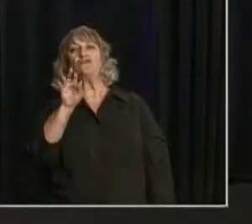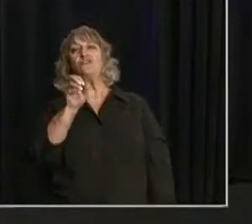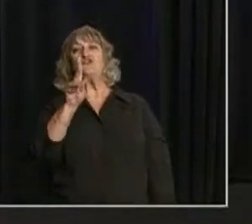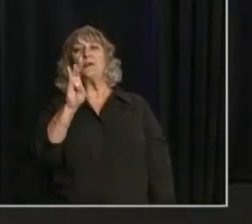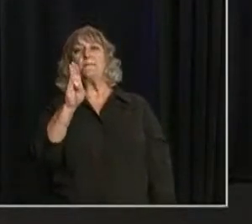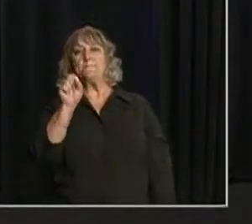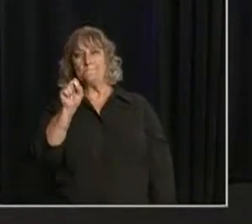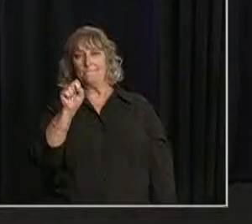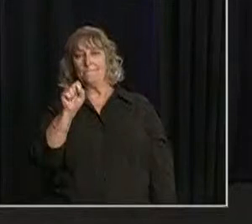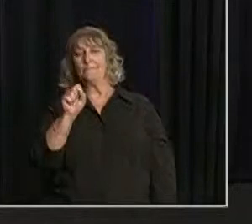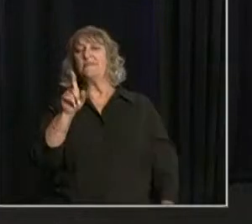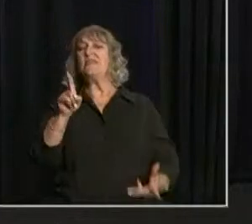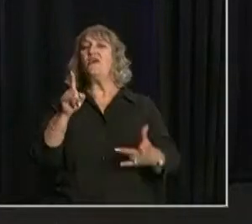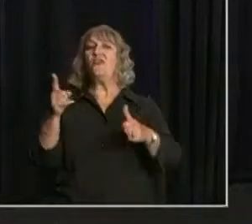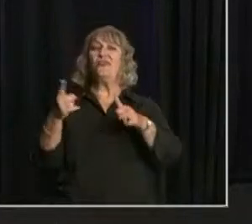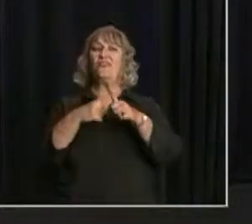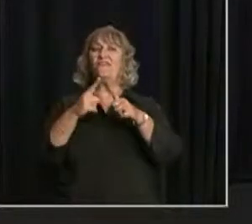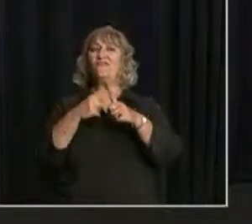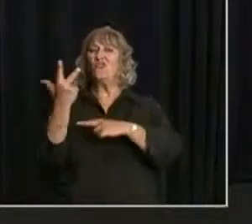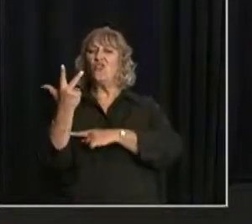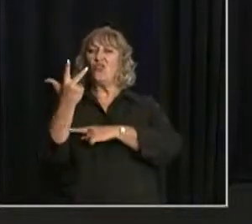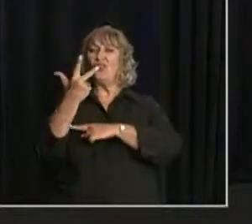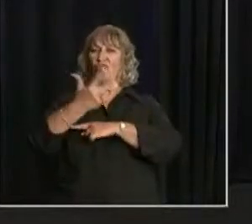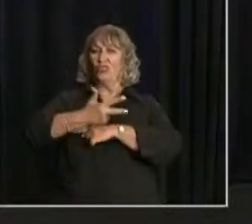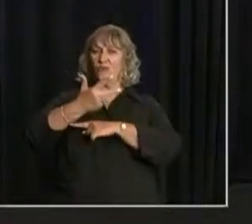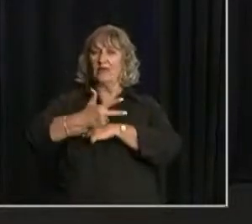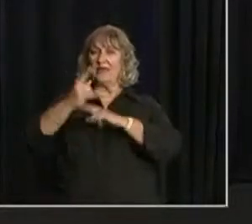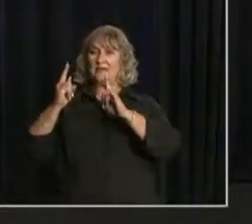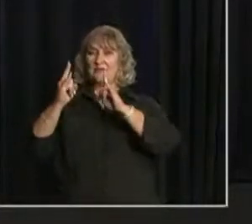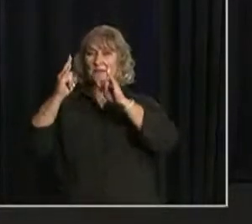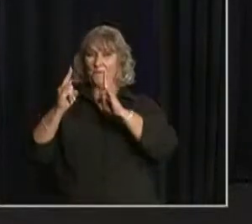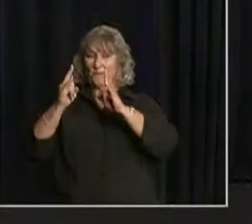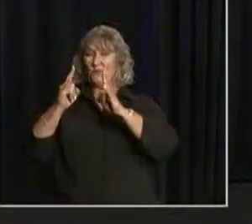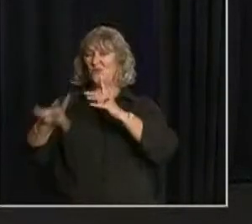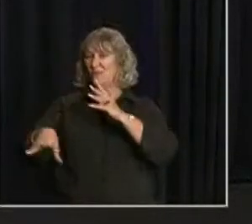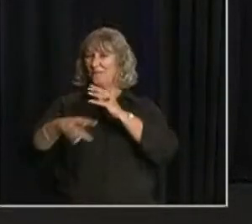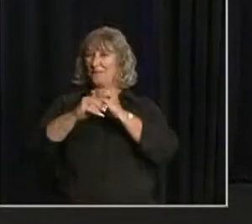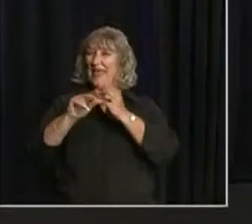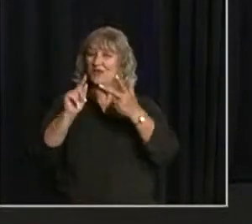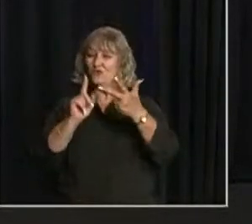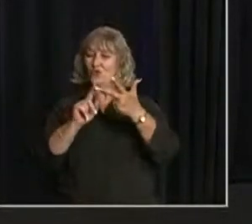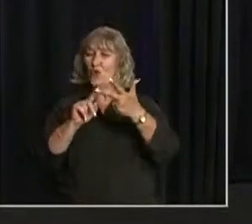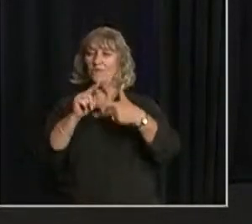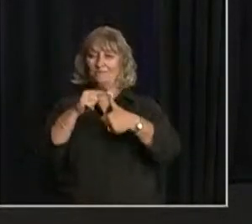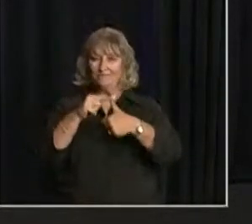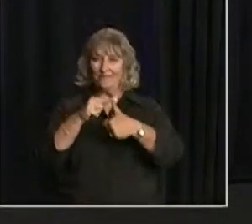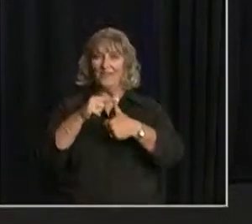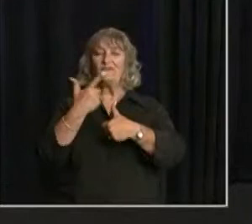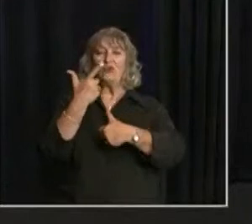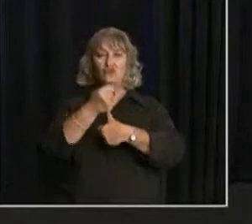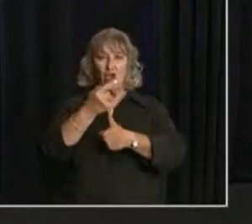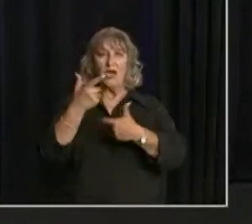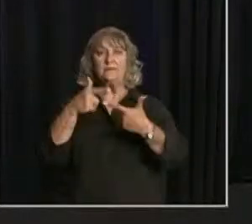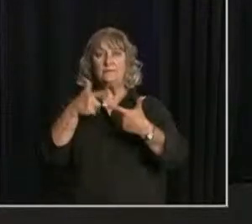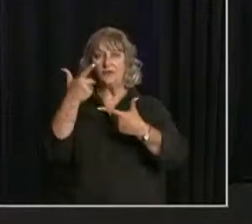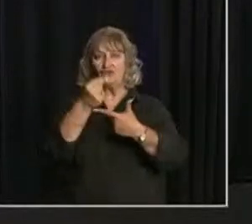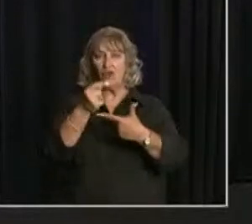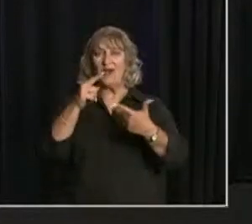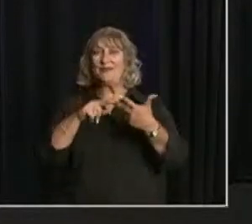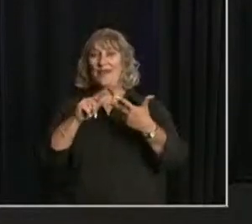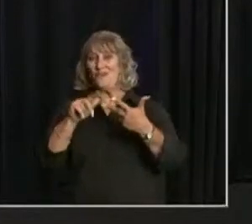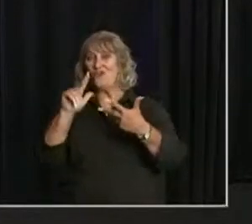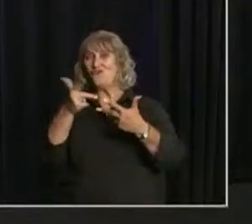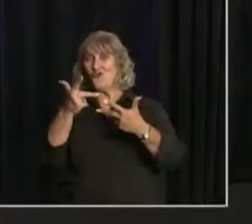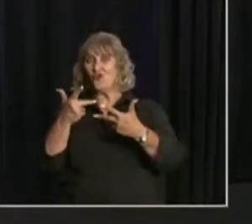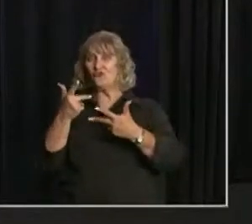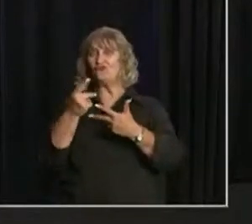Alamo Dome went when it came to COVID-19 boosters? You know, at the Wonderland Mall, if I'm not mistaken, we saw well over 1,000